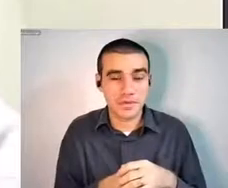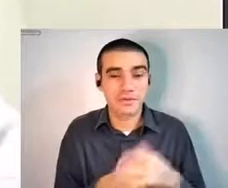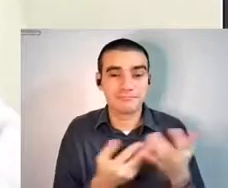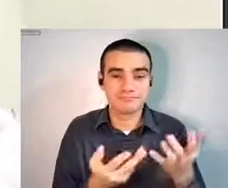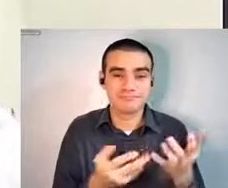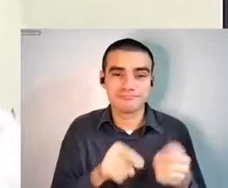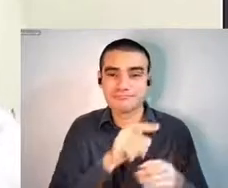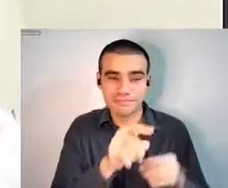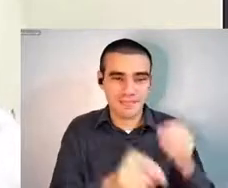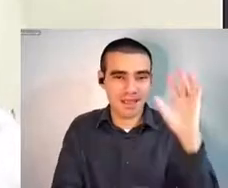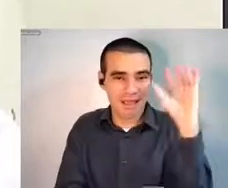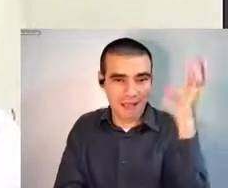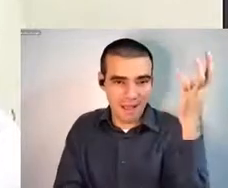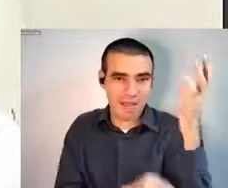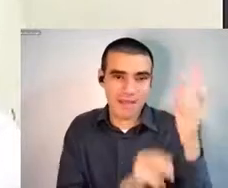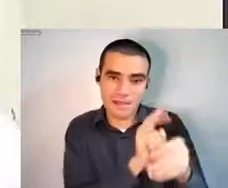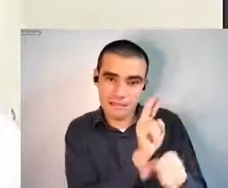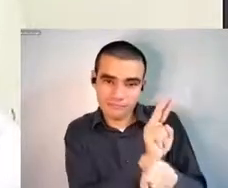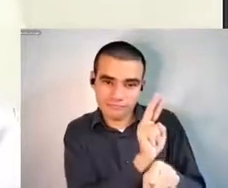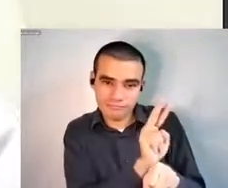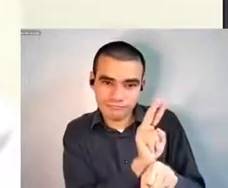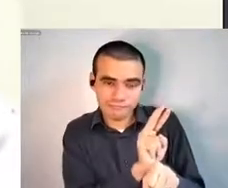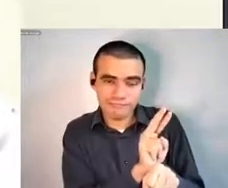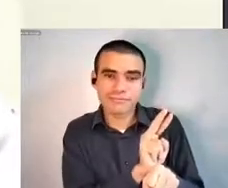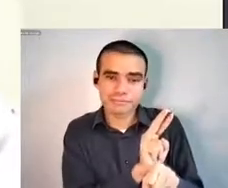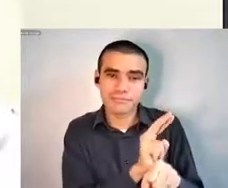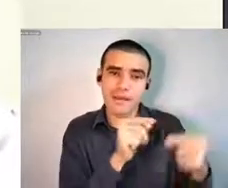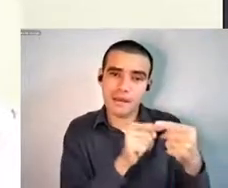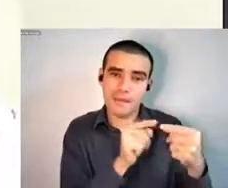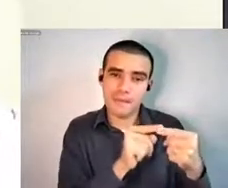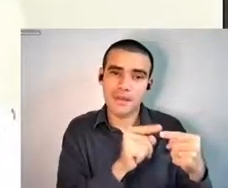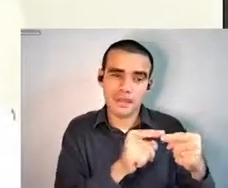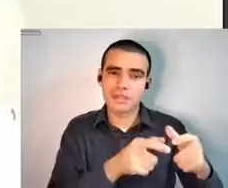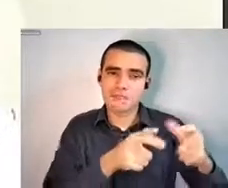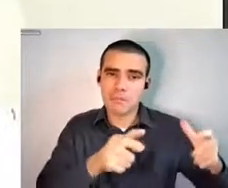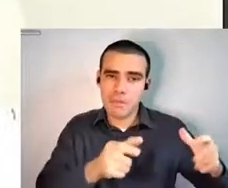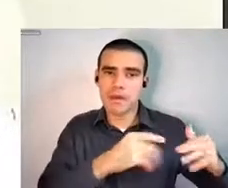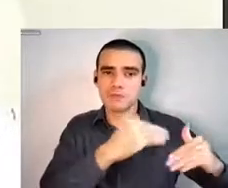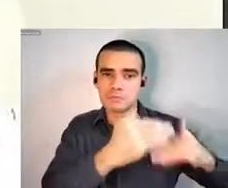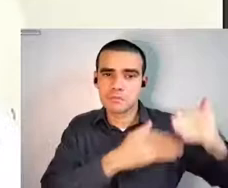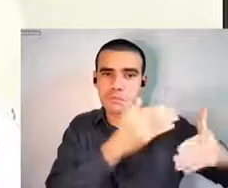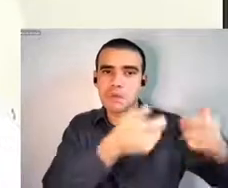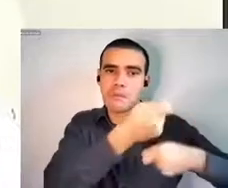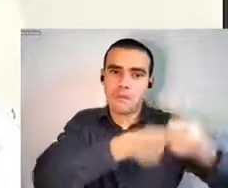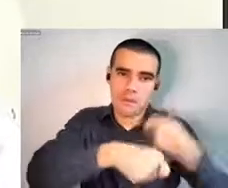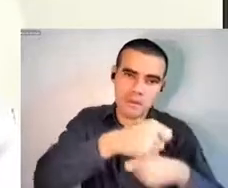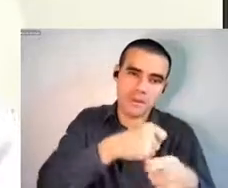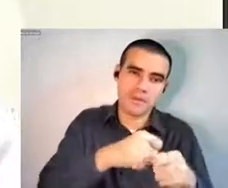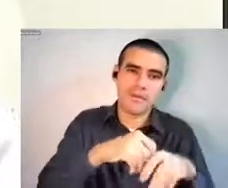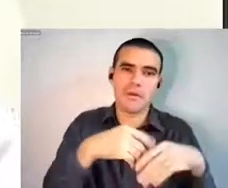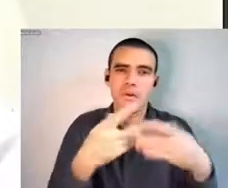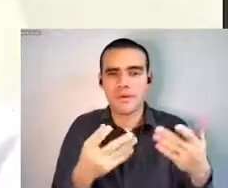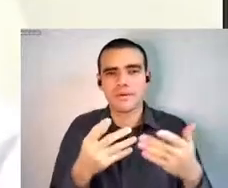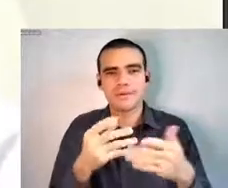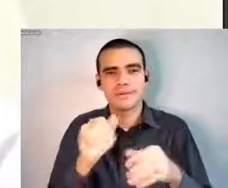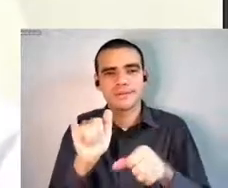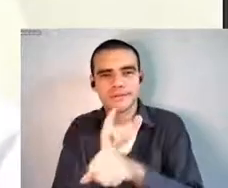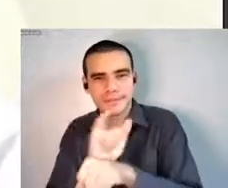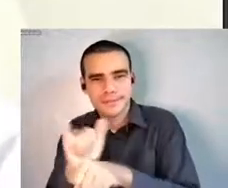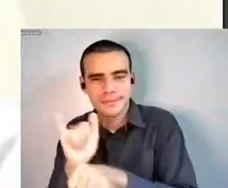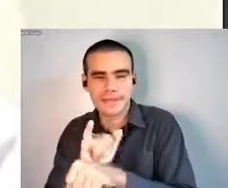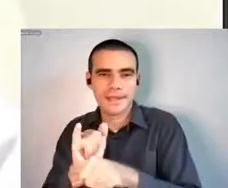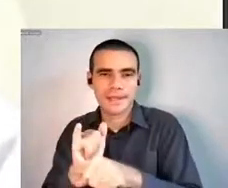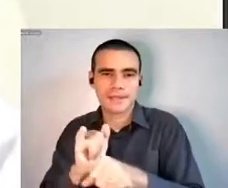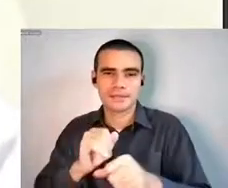in a way to the strategy of innovation go through the development of business and not only to depend on